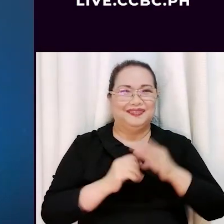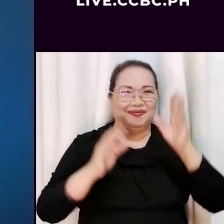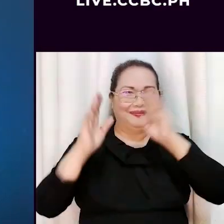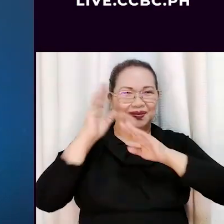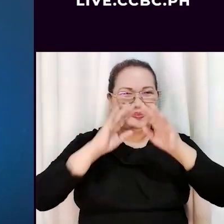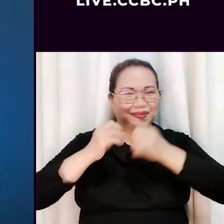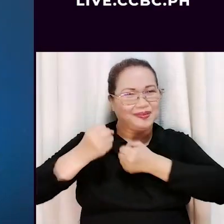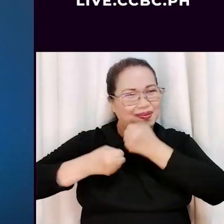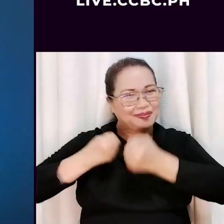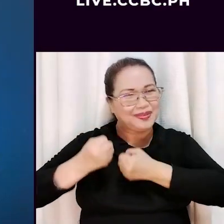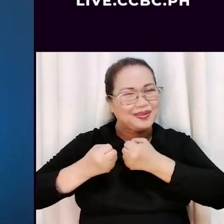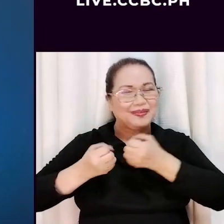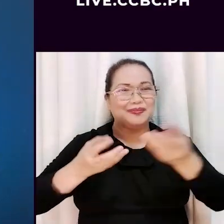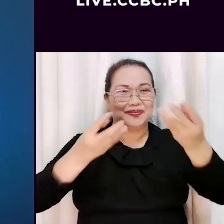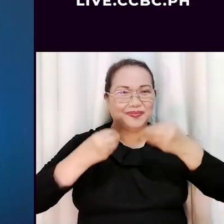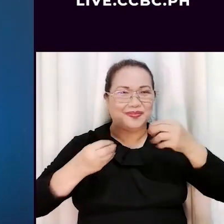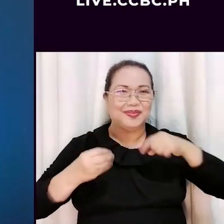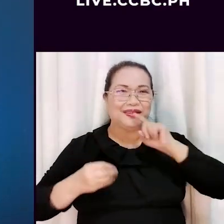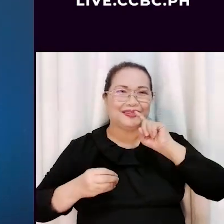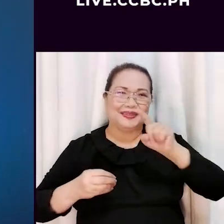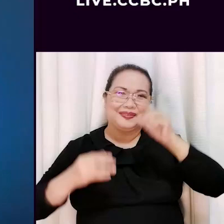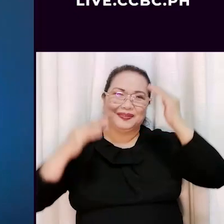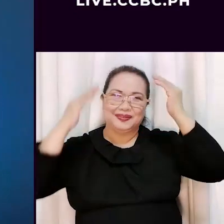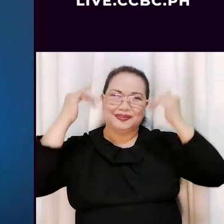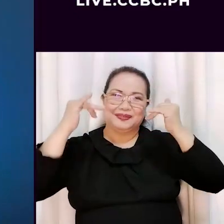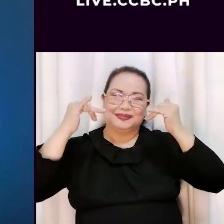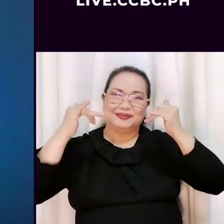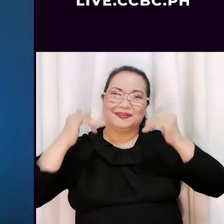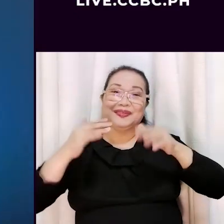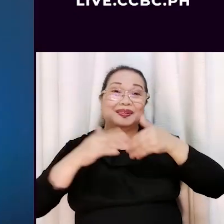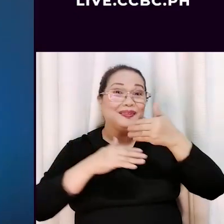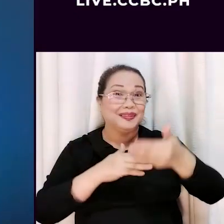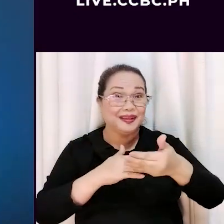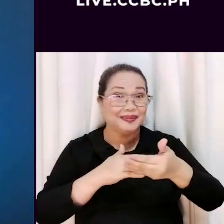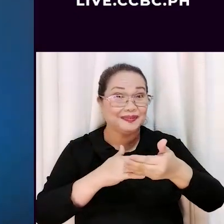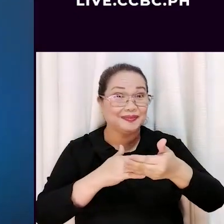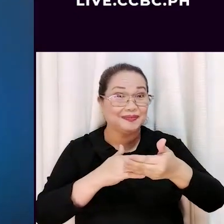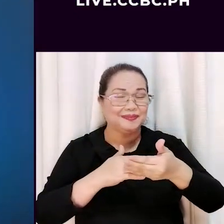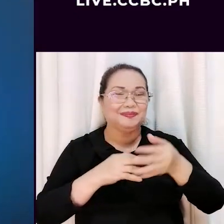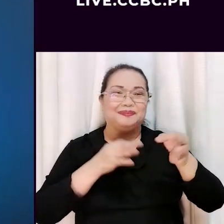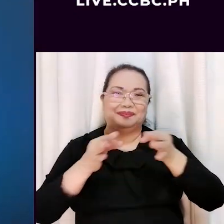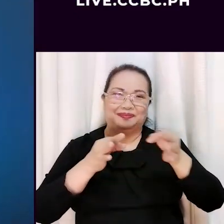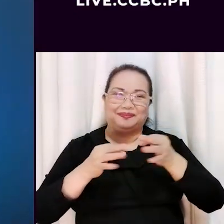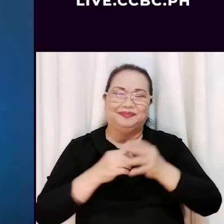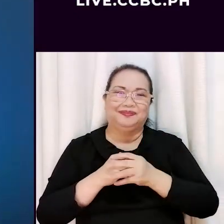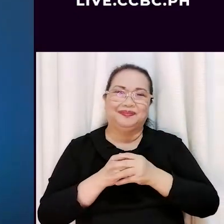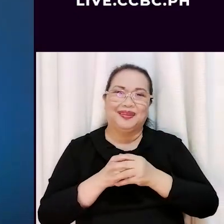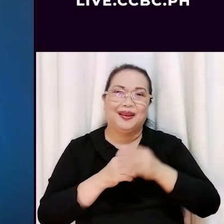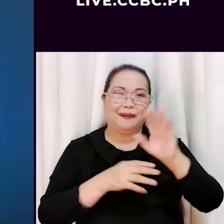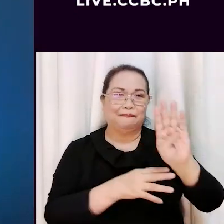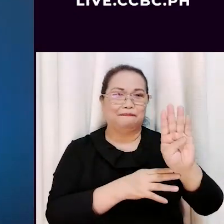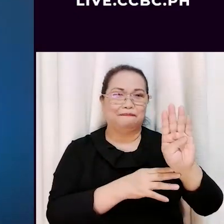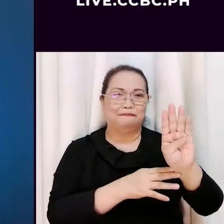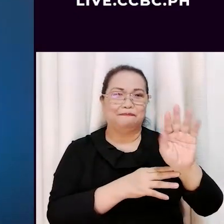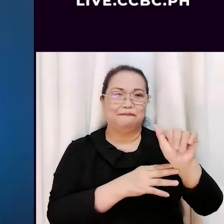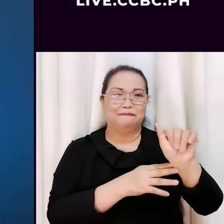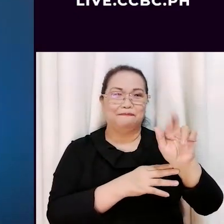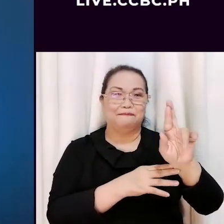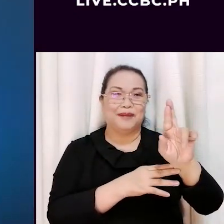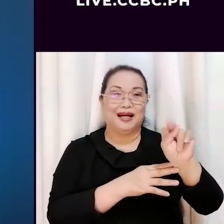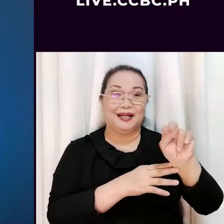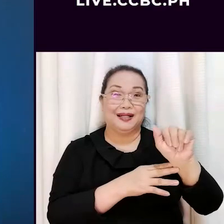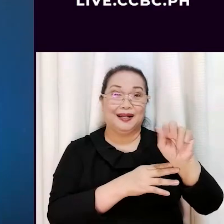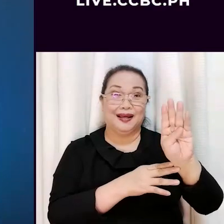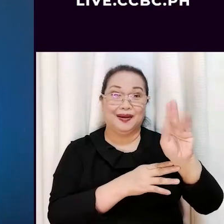us hope, sa totoo lang. The next section I have to explain. Barnabas. Why